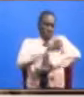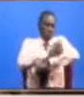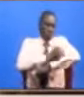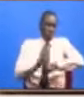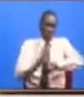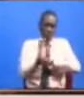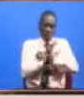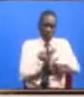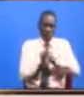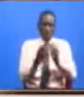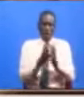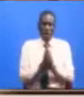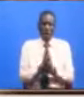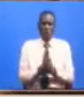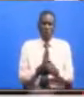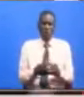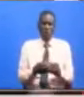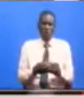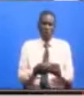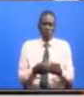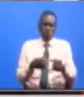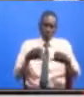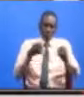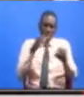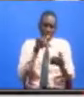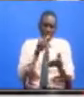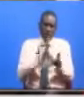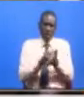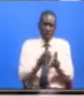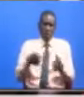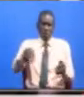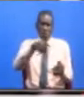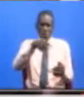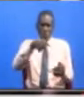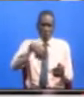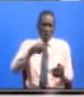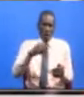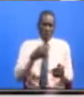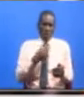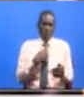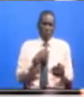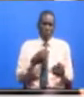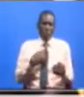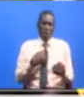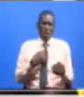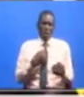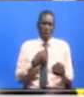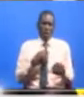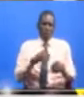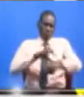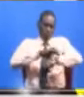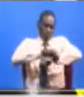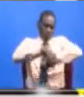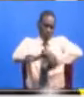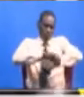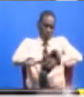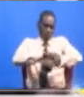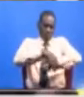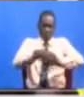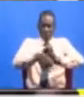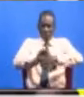country. And to bring this in life, you heard, Yari, that we have got these wristbands that we want to give you. We will